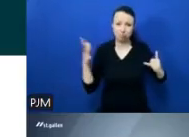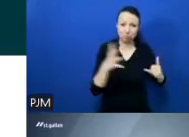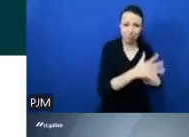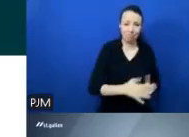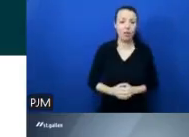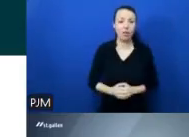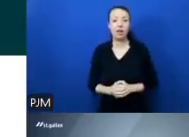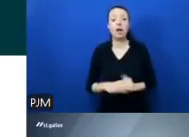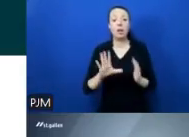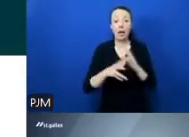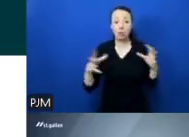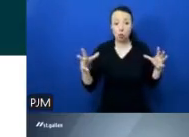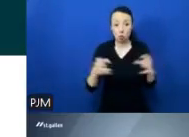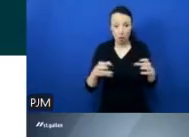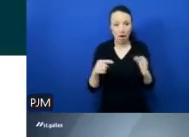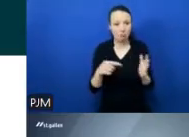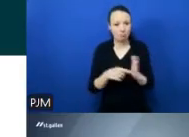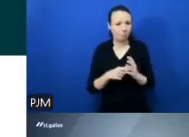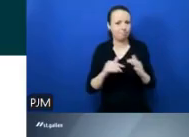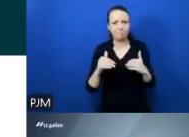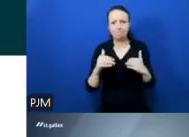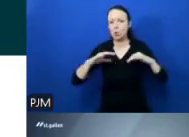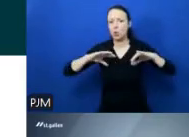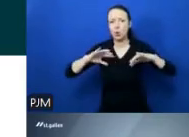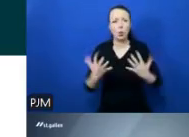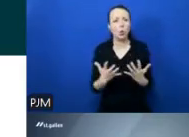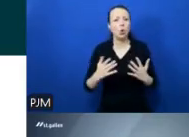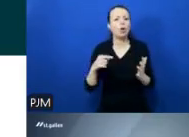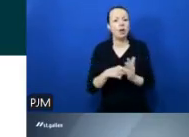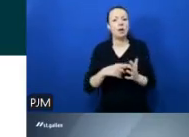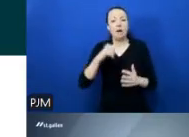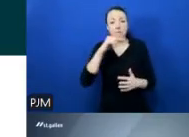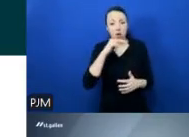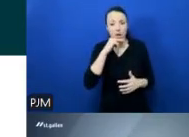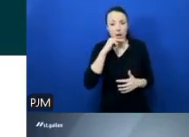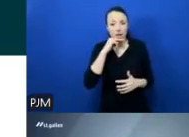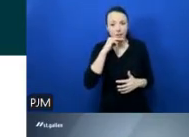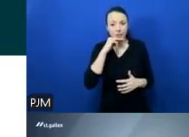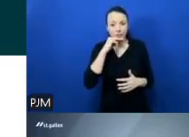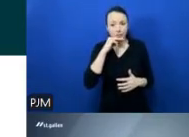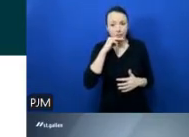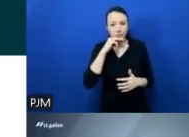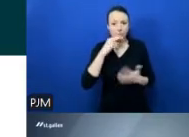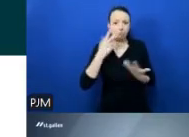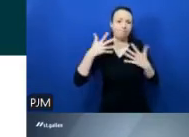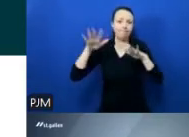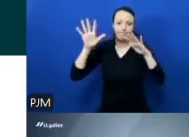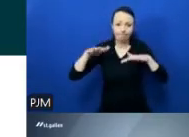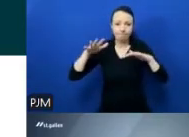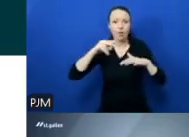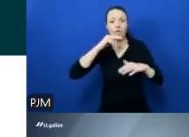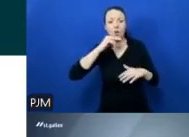The sponge city is supposed to manage somehow the